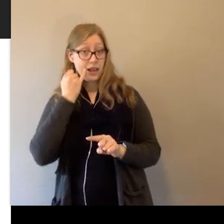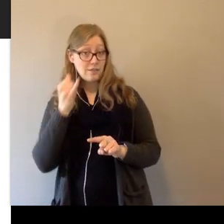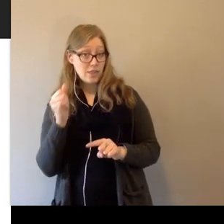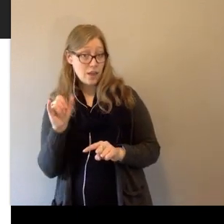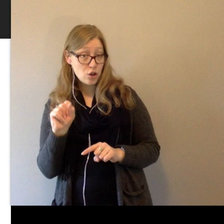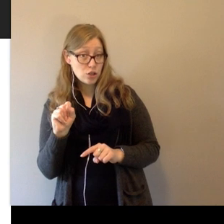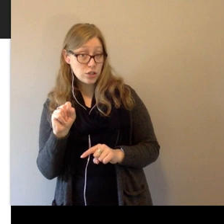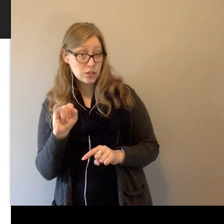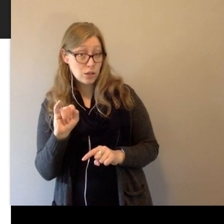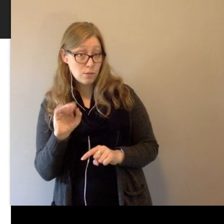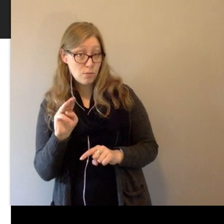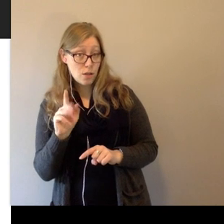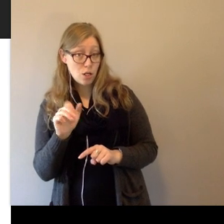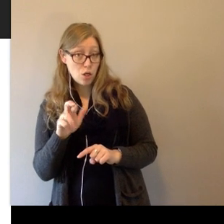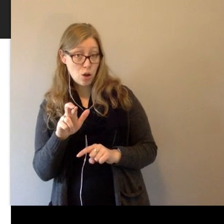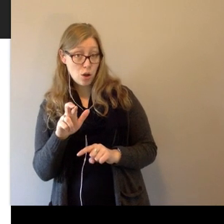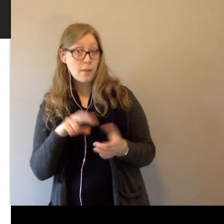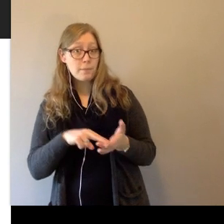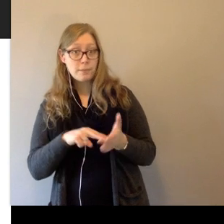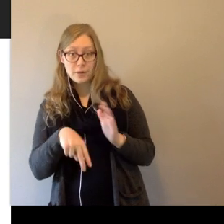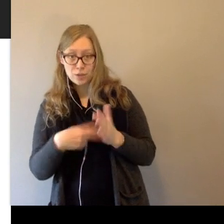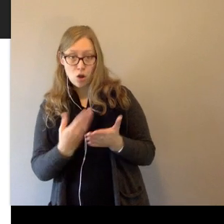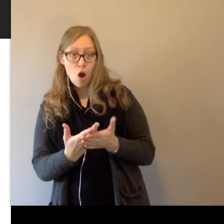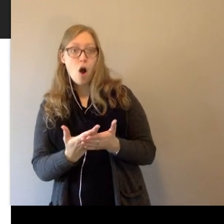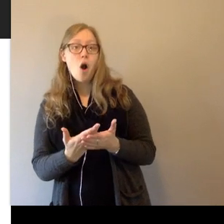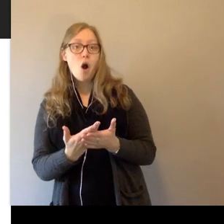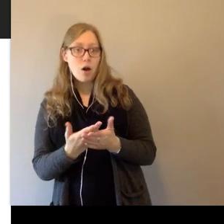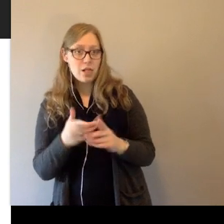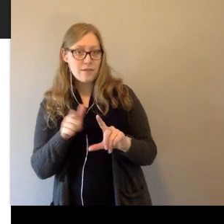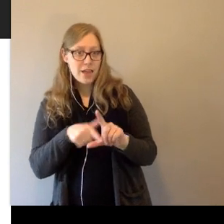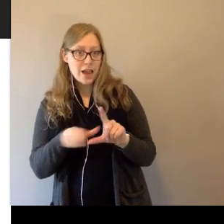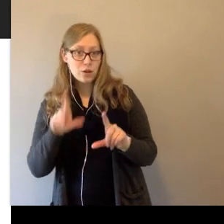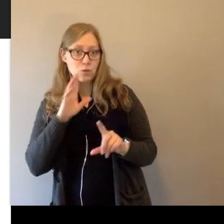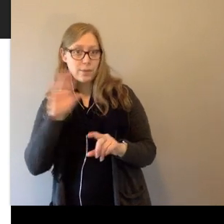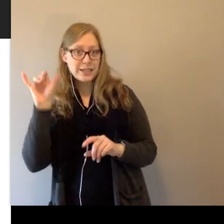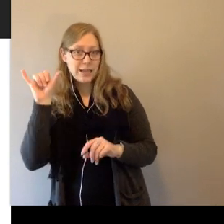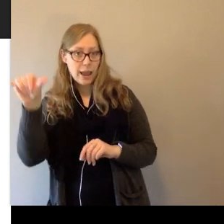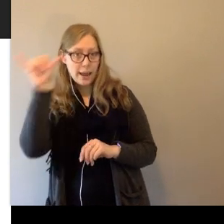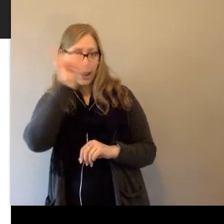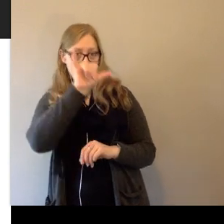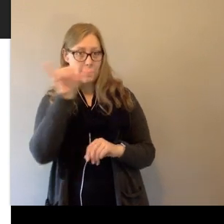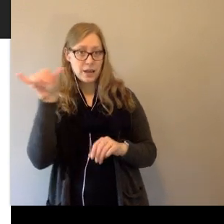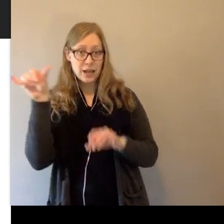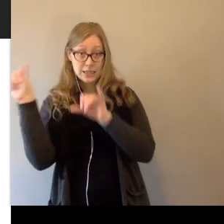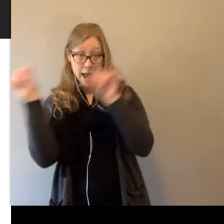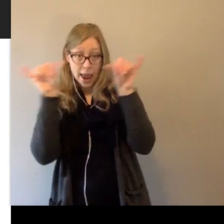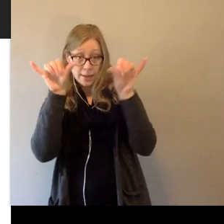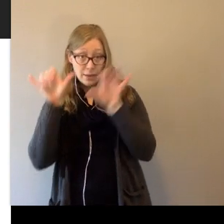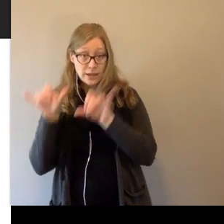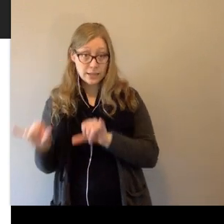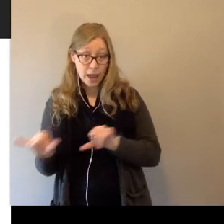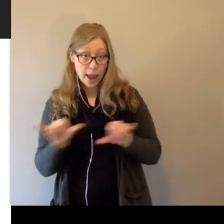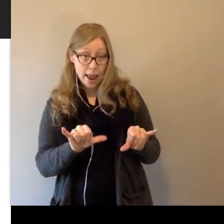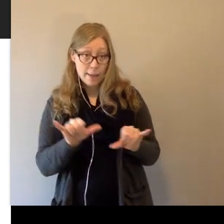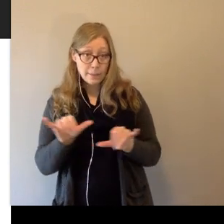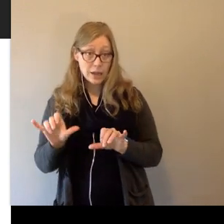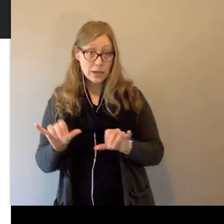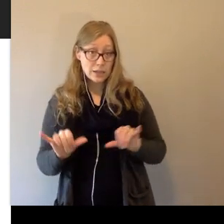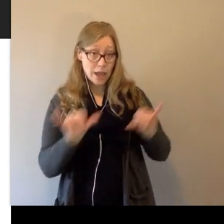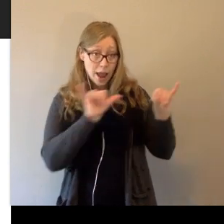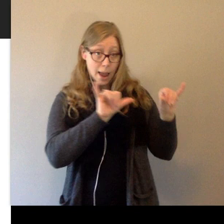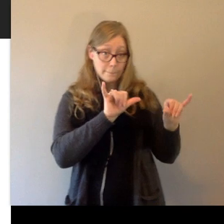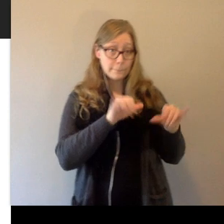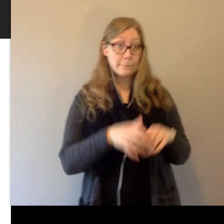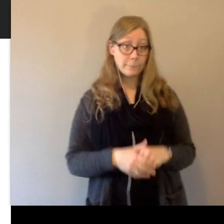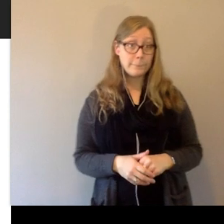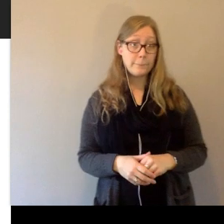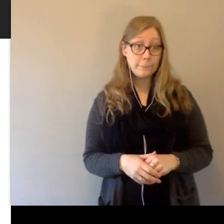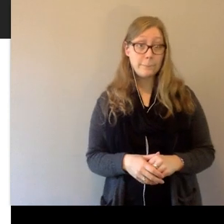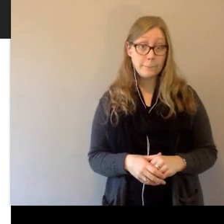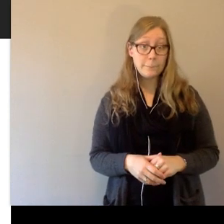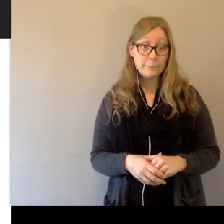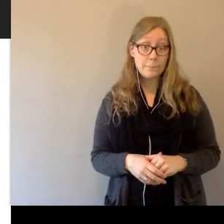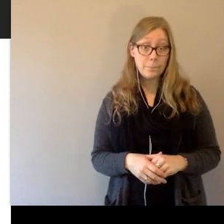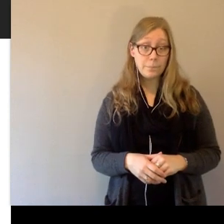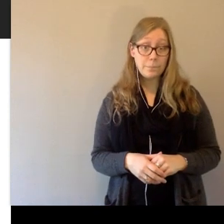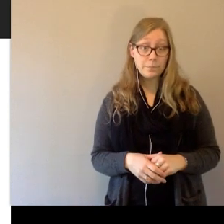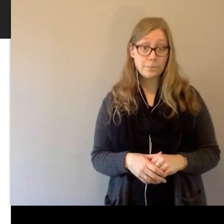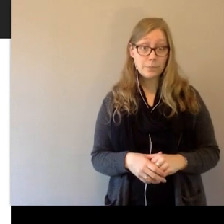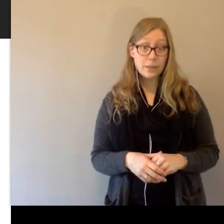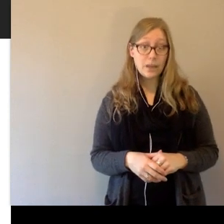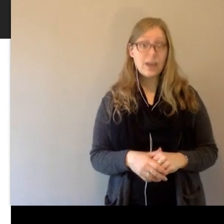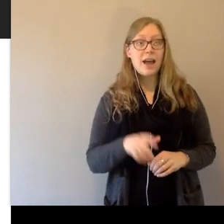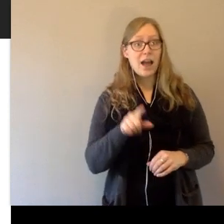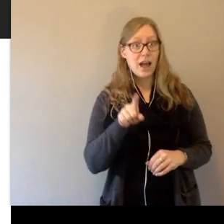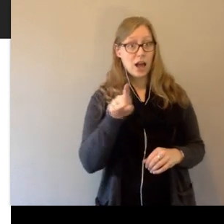to be the same as this one. This angle is going to be the same as this one. And what you should have saw are that the trig ratios, those